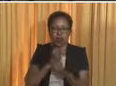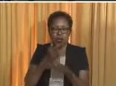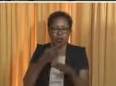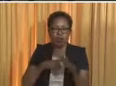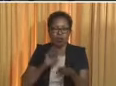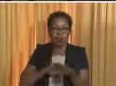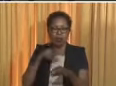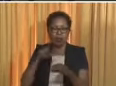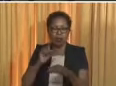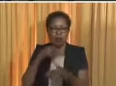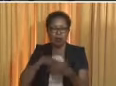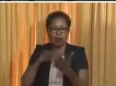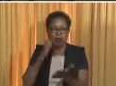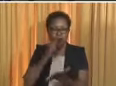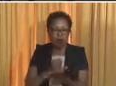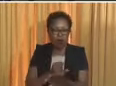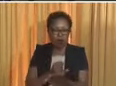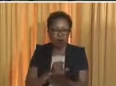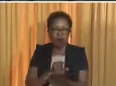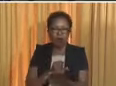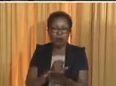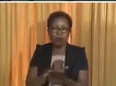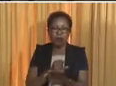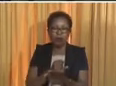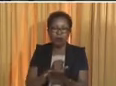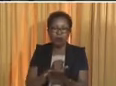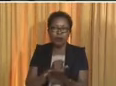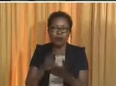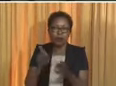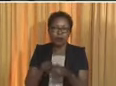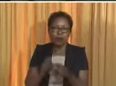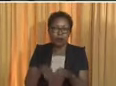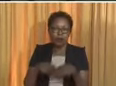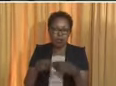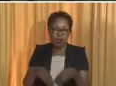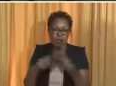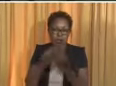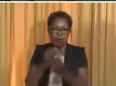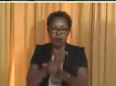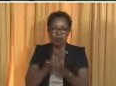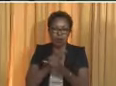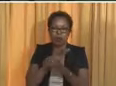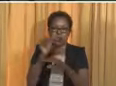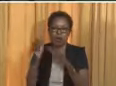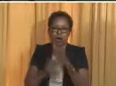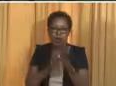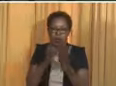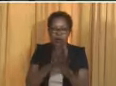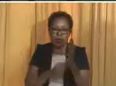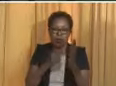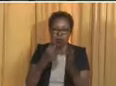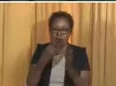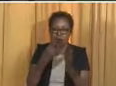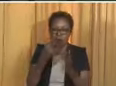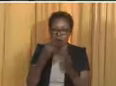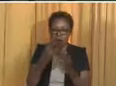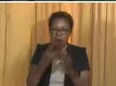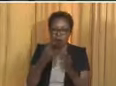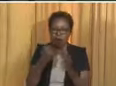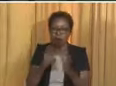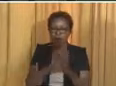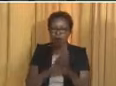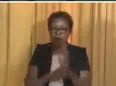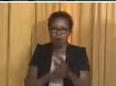omissions entitle him to immunity as provided for in under 143 of the Constitution. I'll